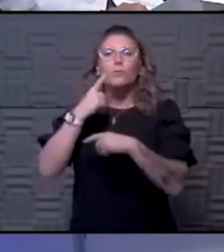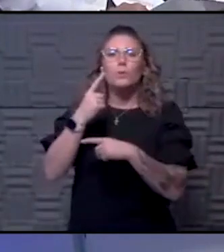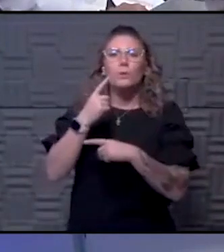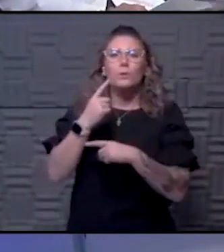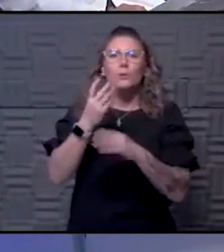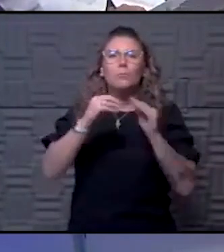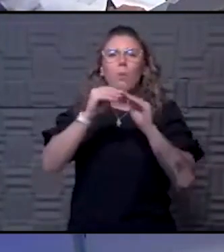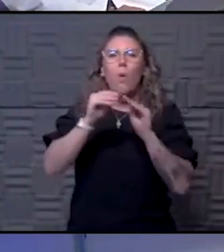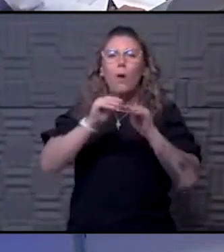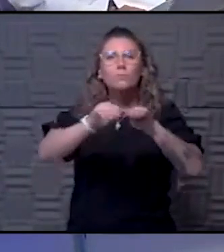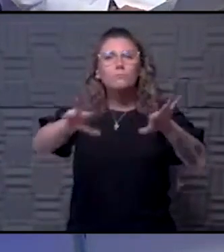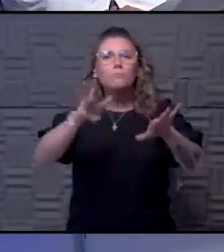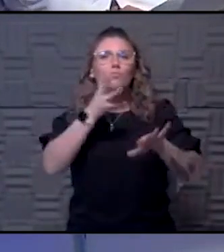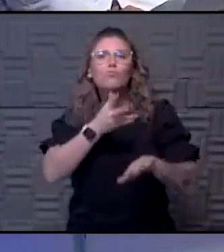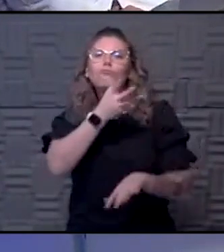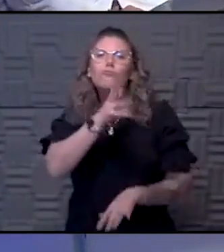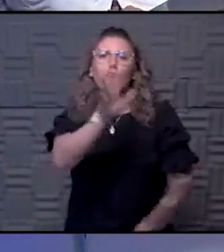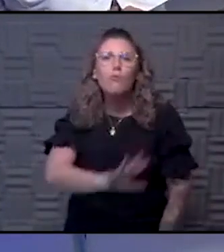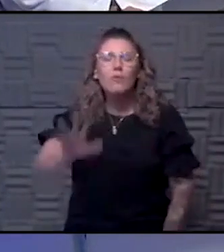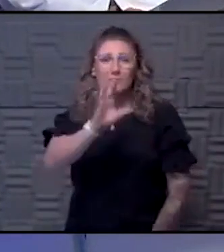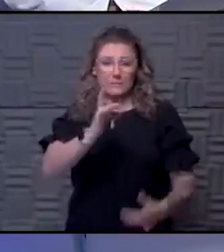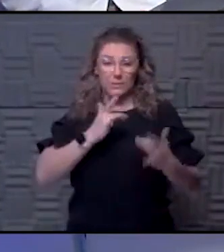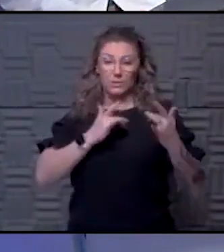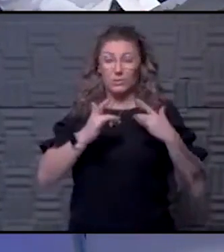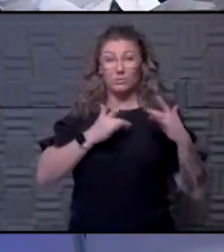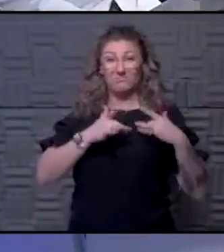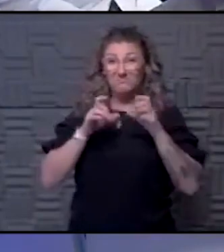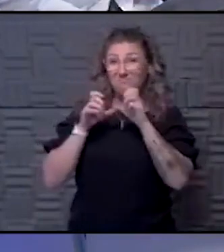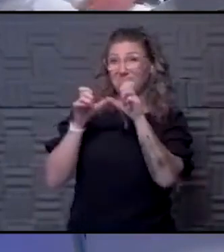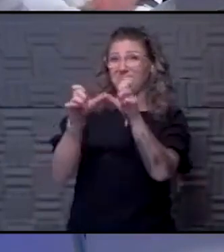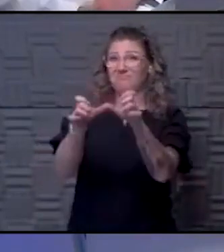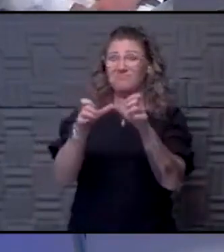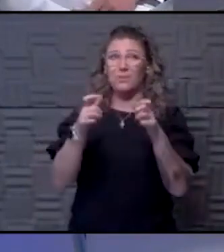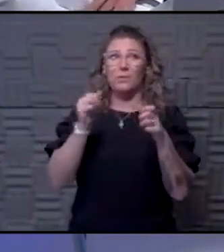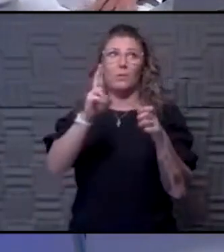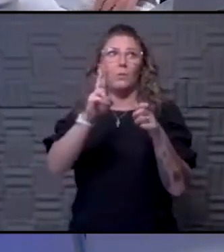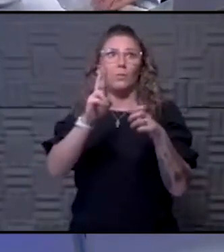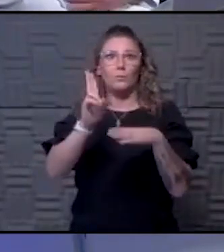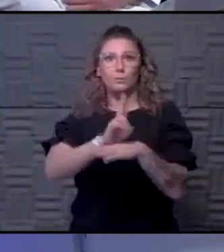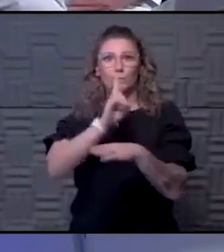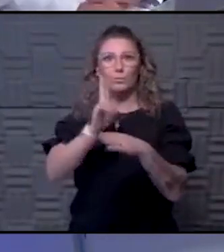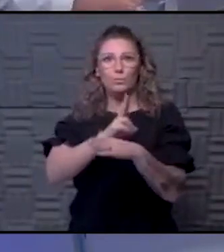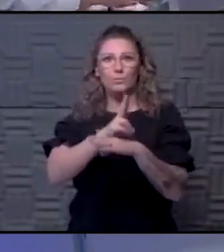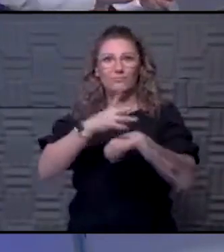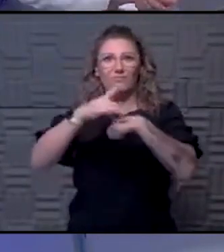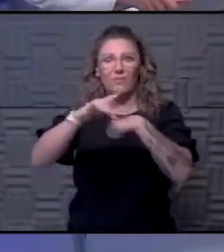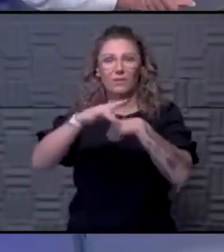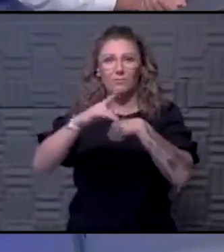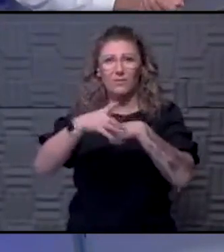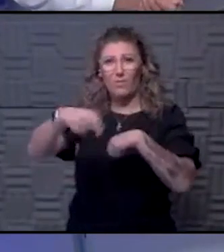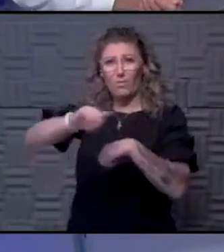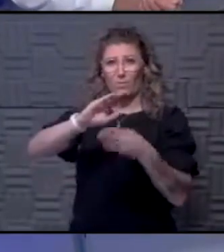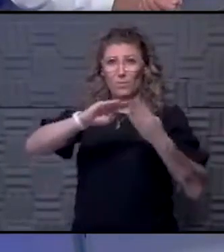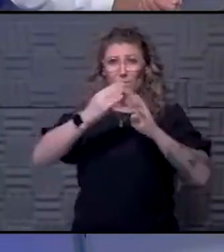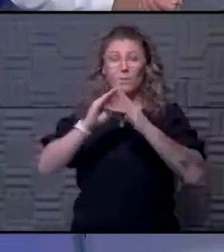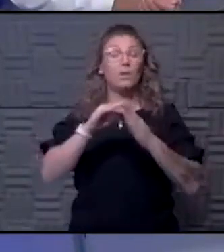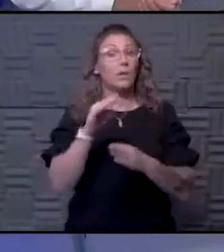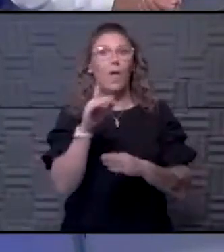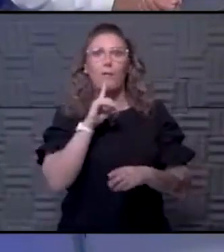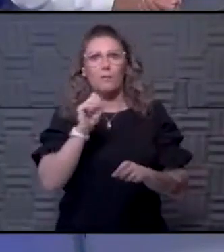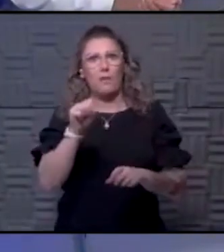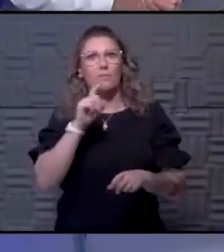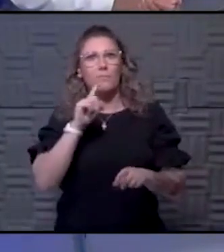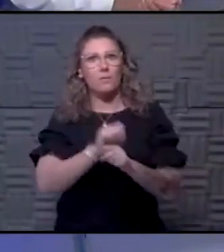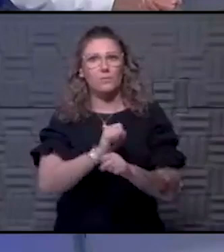there a concern now about vaccination upkeep or uptake in those types of communities? Absolutely.